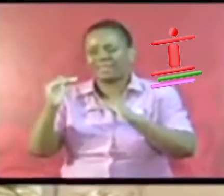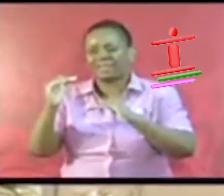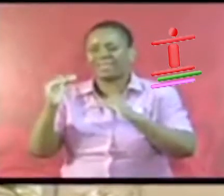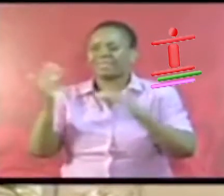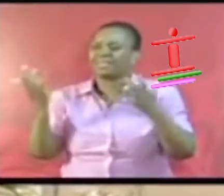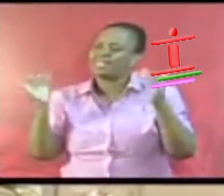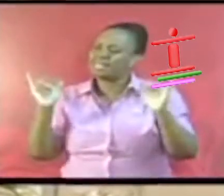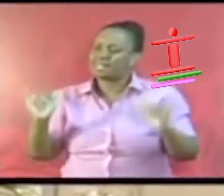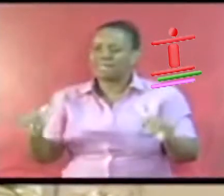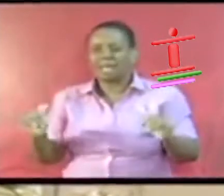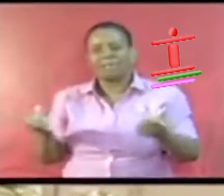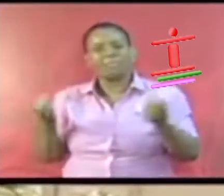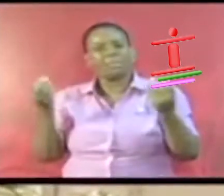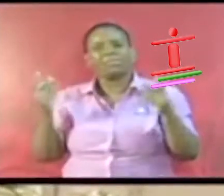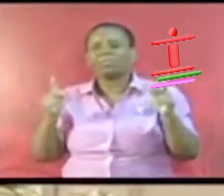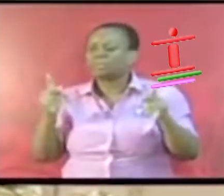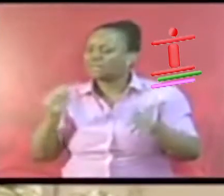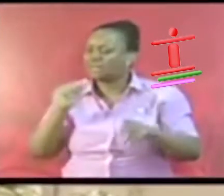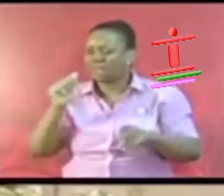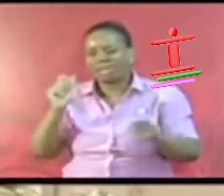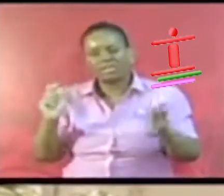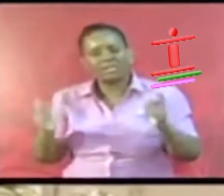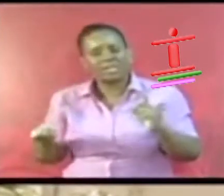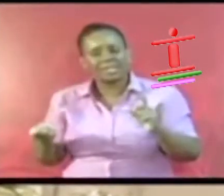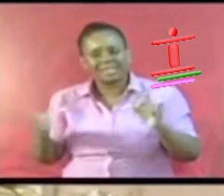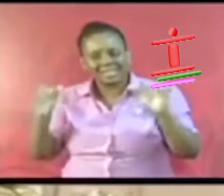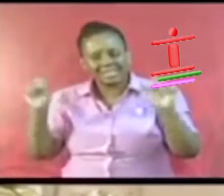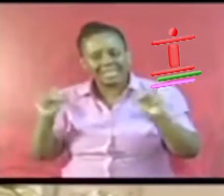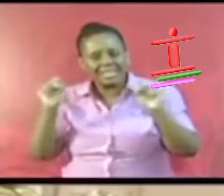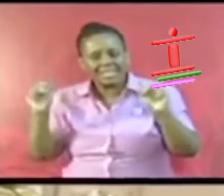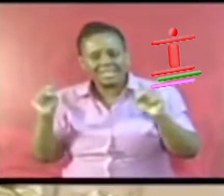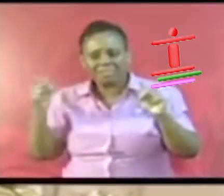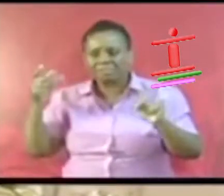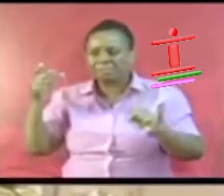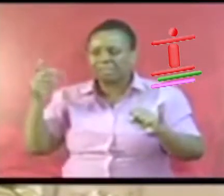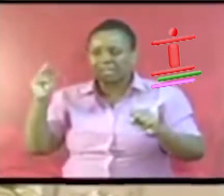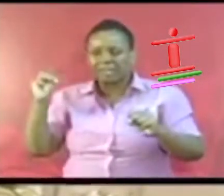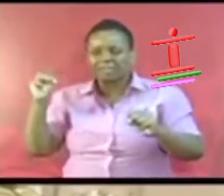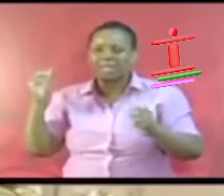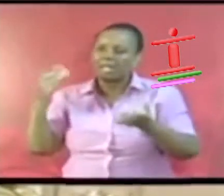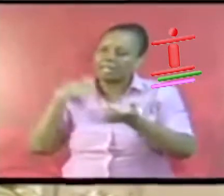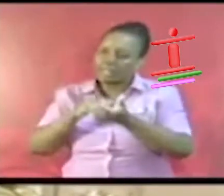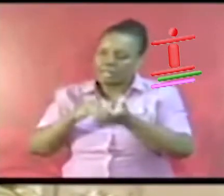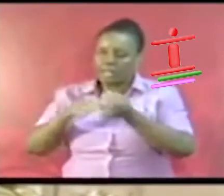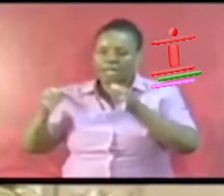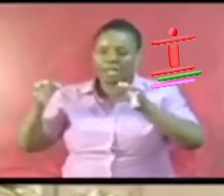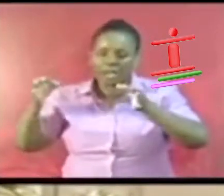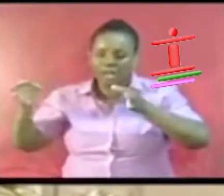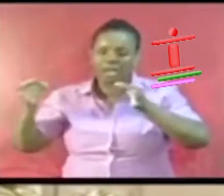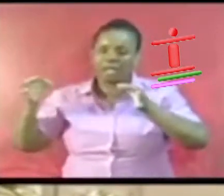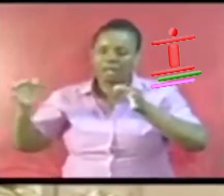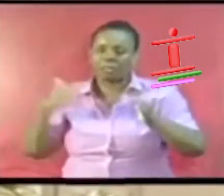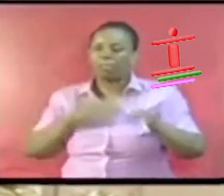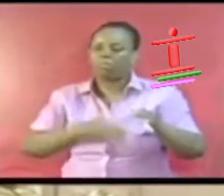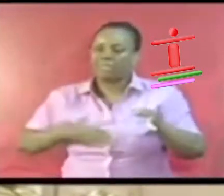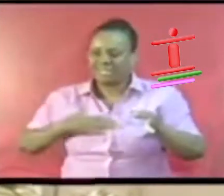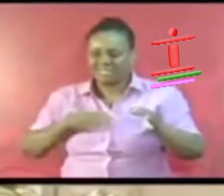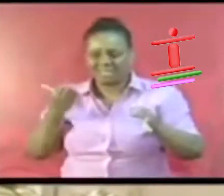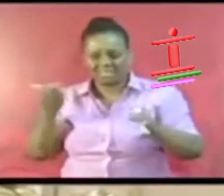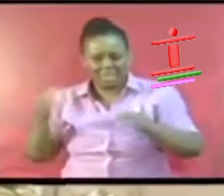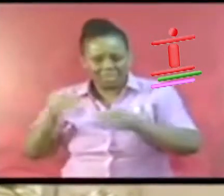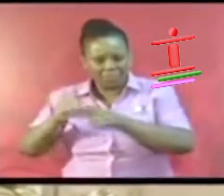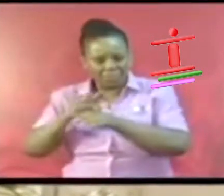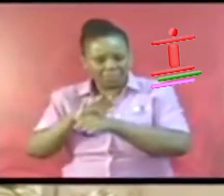fact, on Saturday, the Prime Minister again issued an appeal to us to take the threat of COVID-19 seriously and to